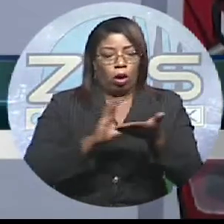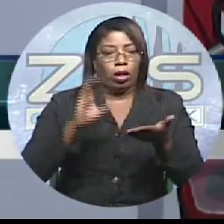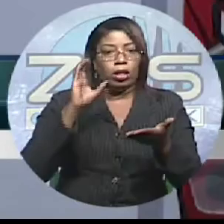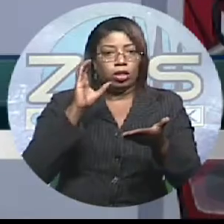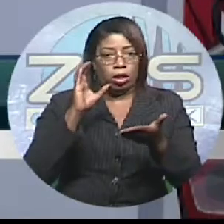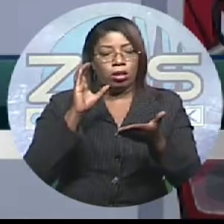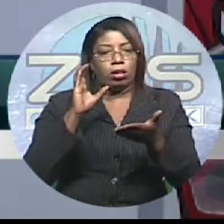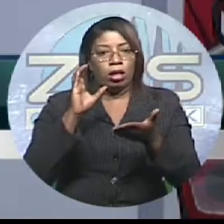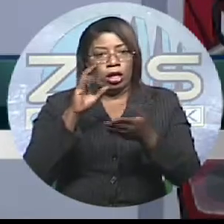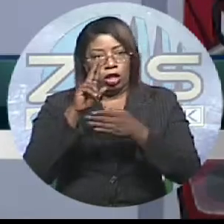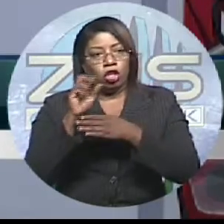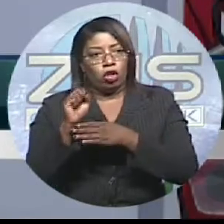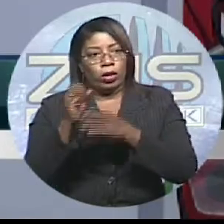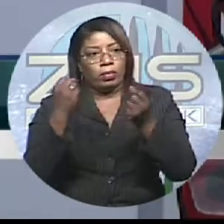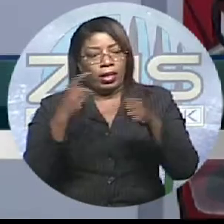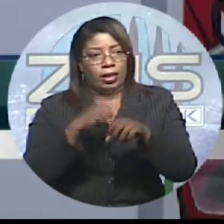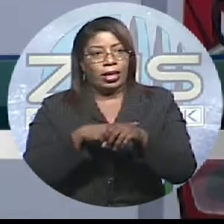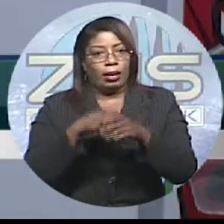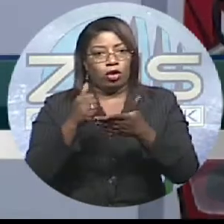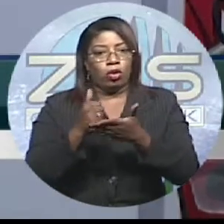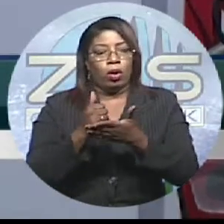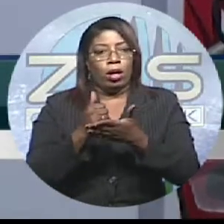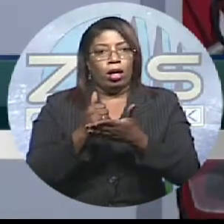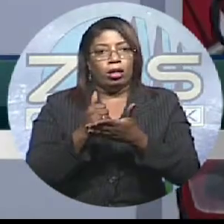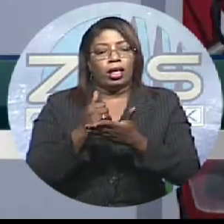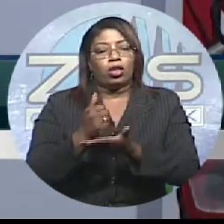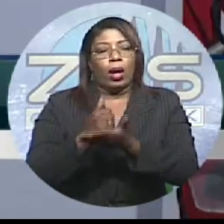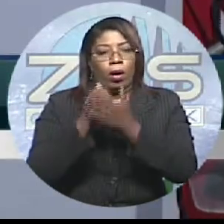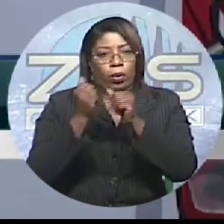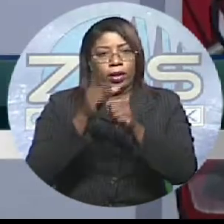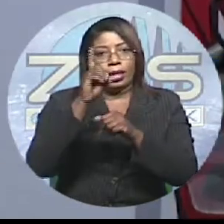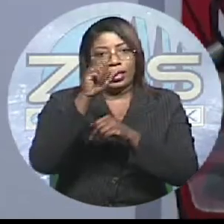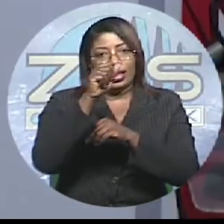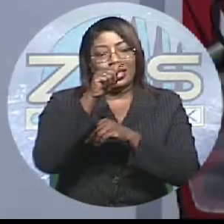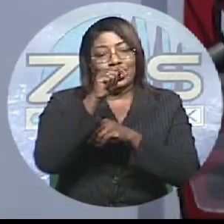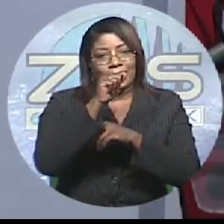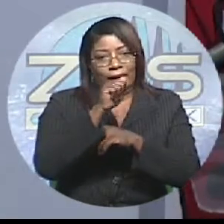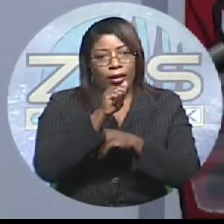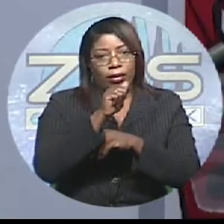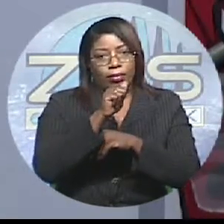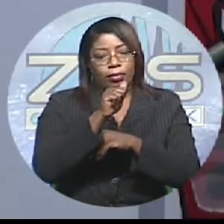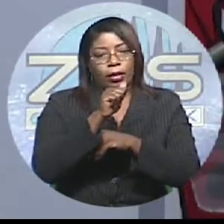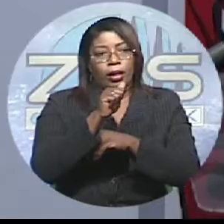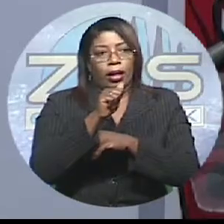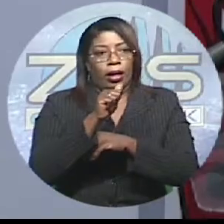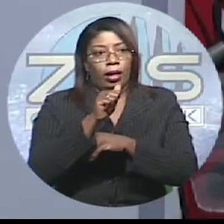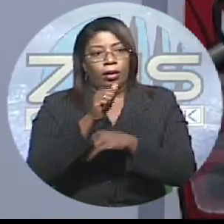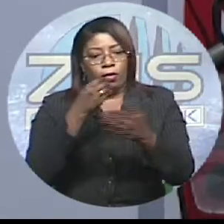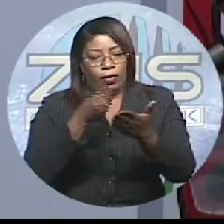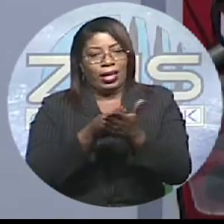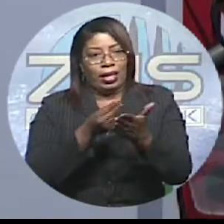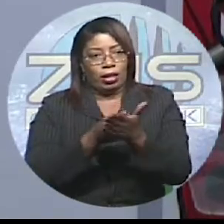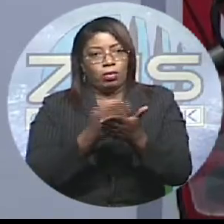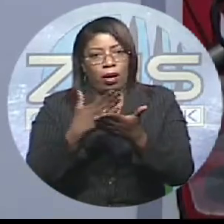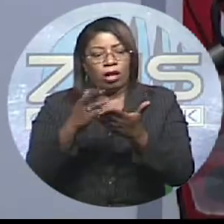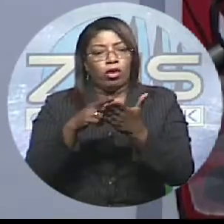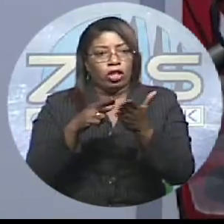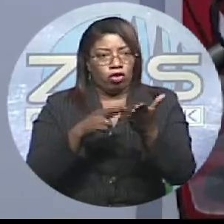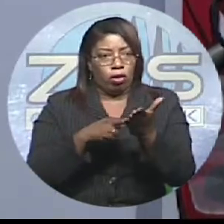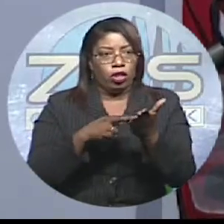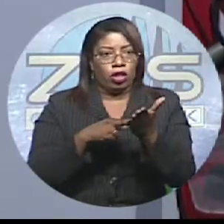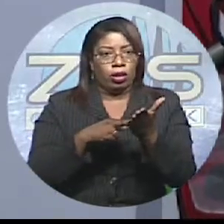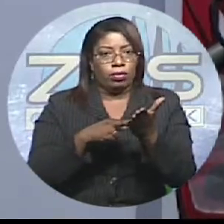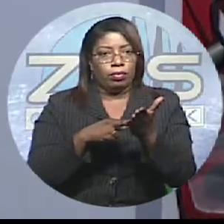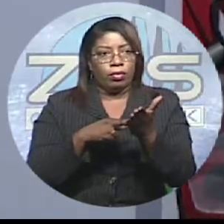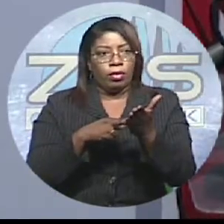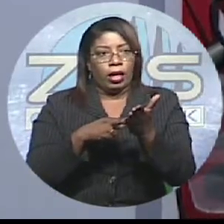its databases, as well as its administration and financial administration sections, the registration, the